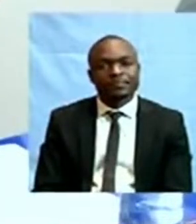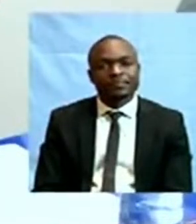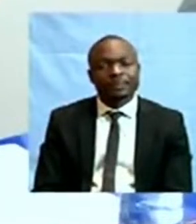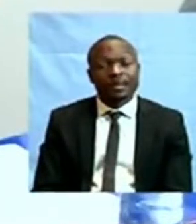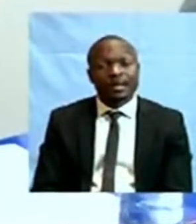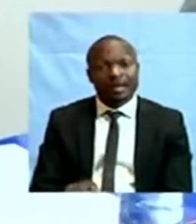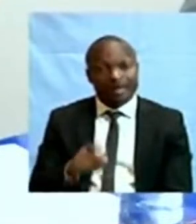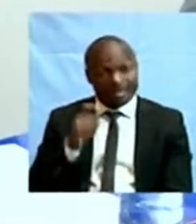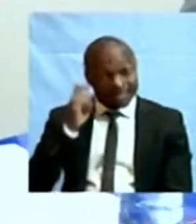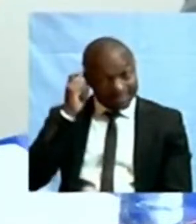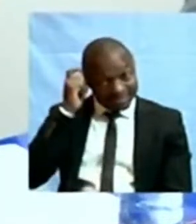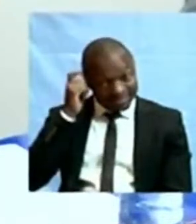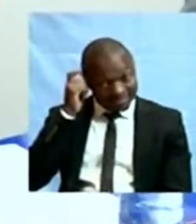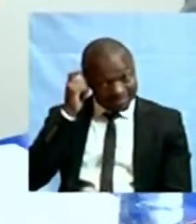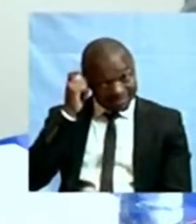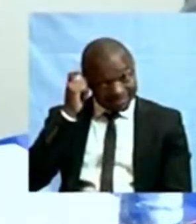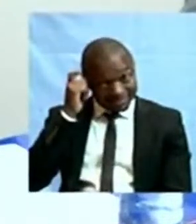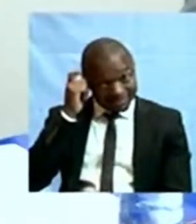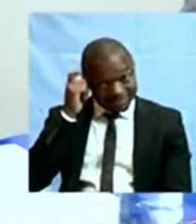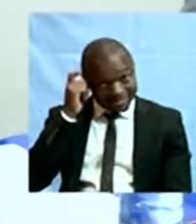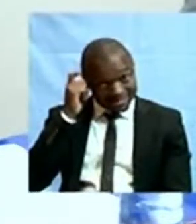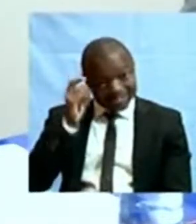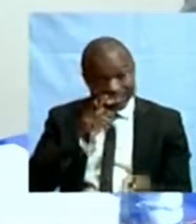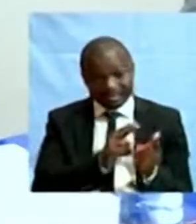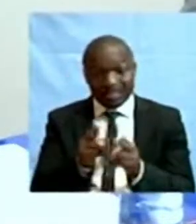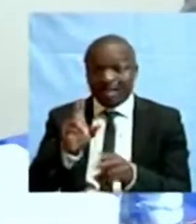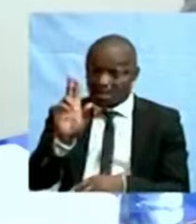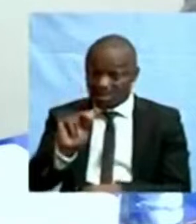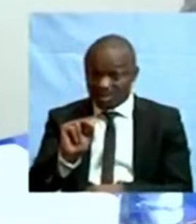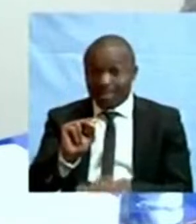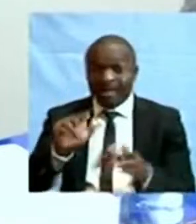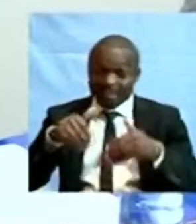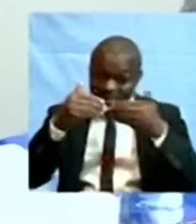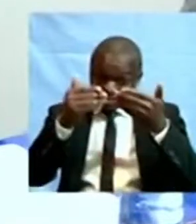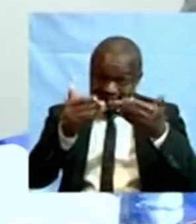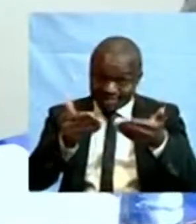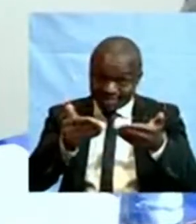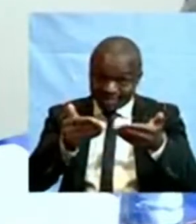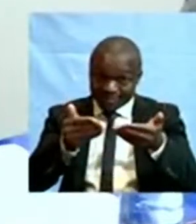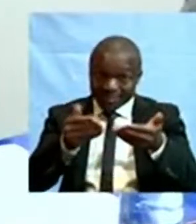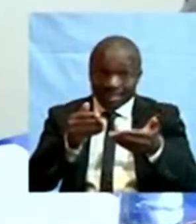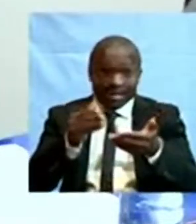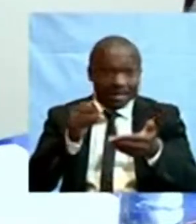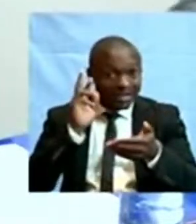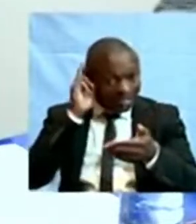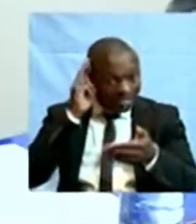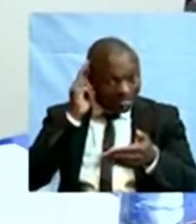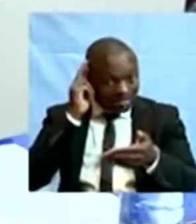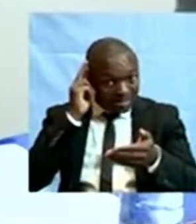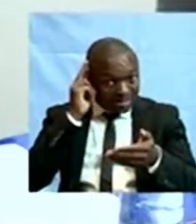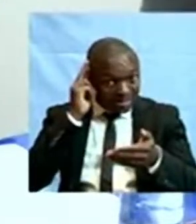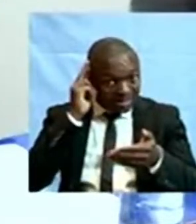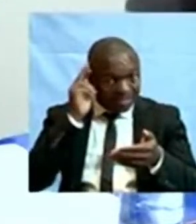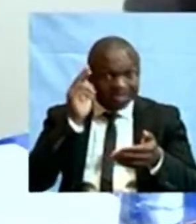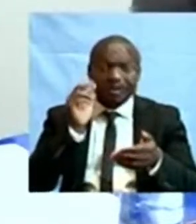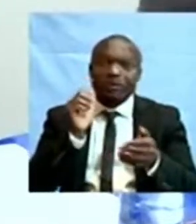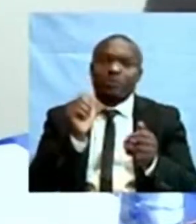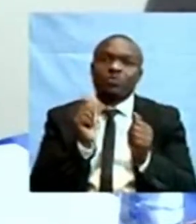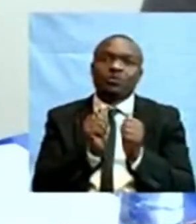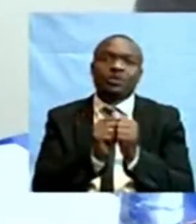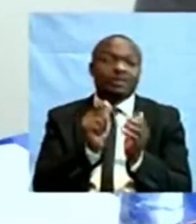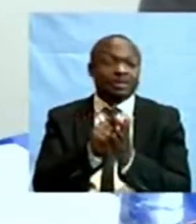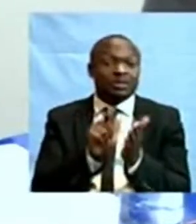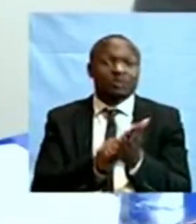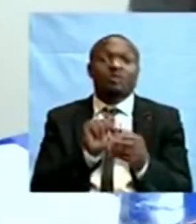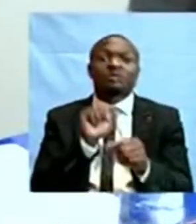I think the blunt answer is no, and I'll give a very simple reason. Usually with legal framework, it's a work in